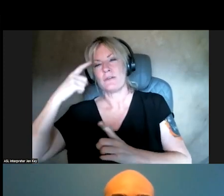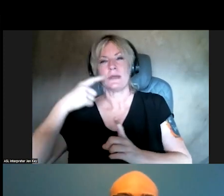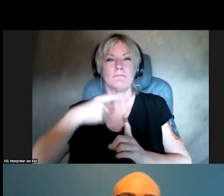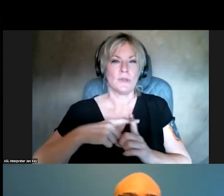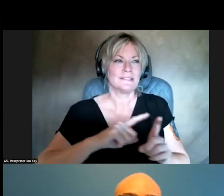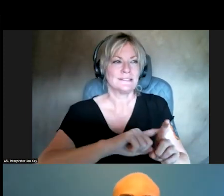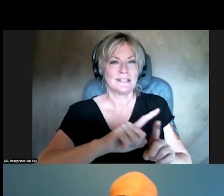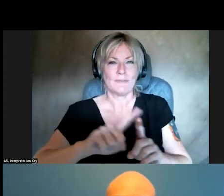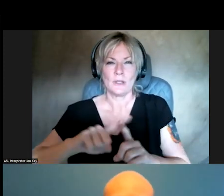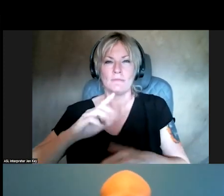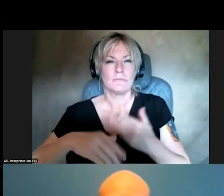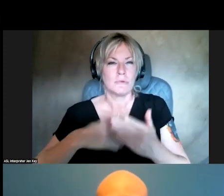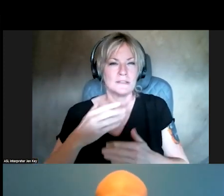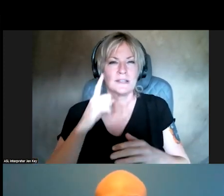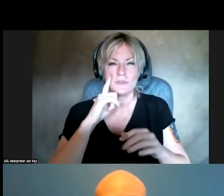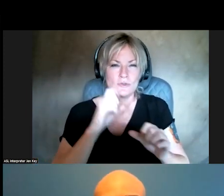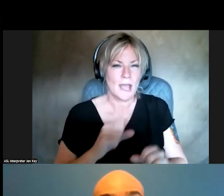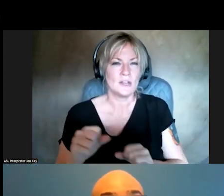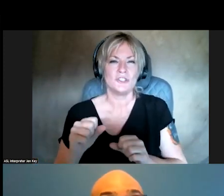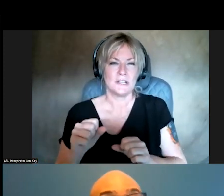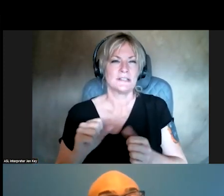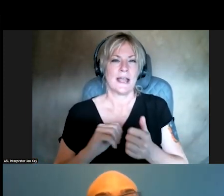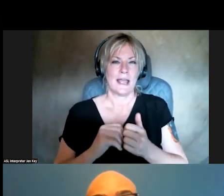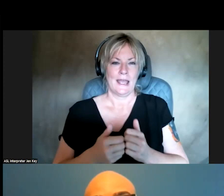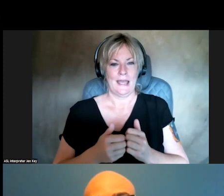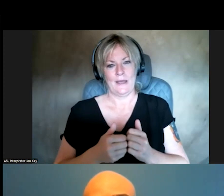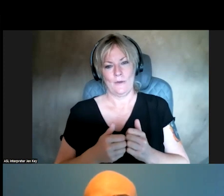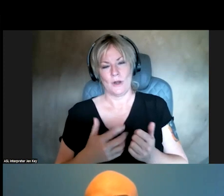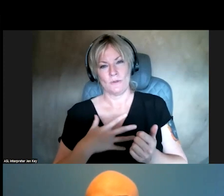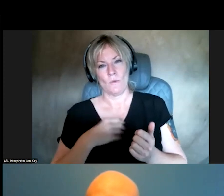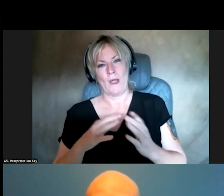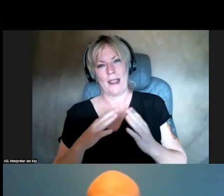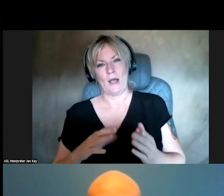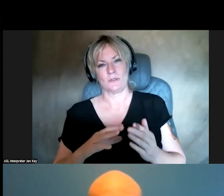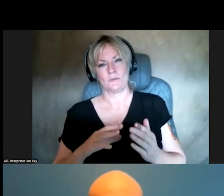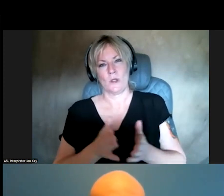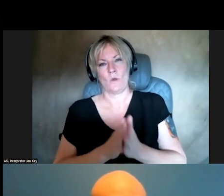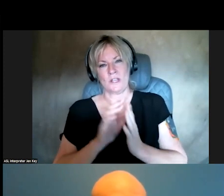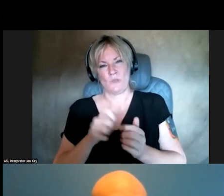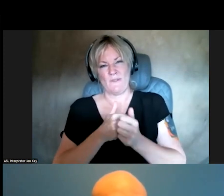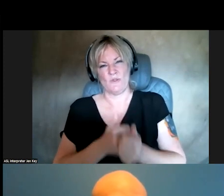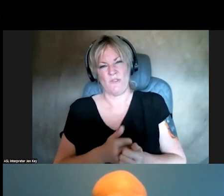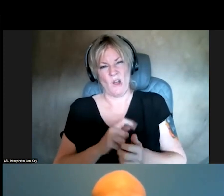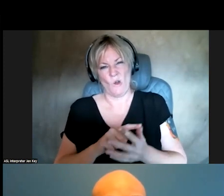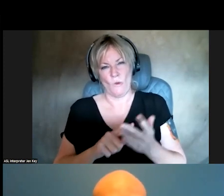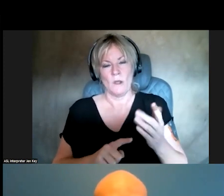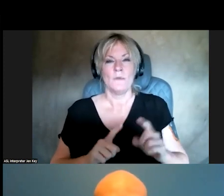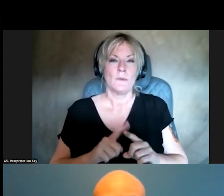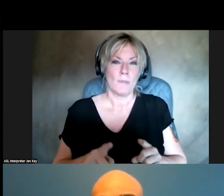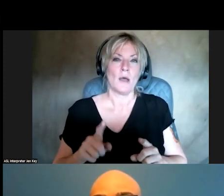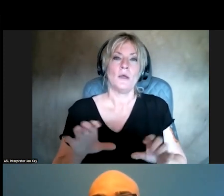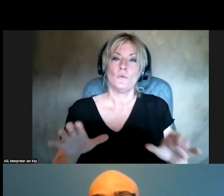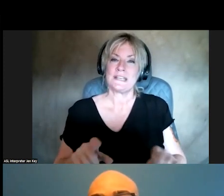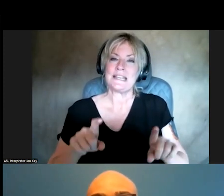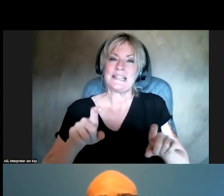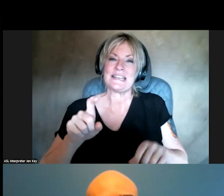in strategies past for how we had to do it, with it being a White House request. But with that, we were able to do a needs